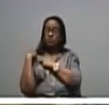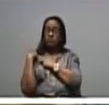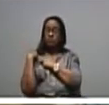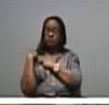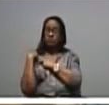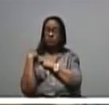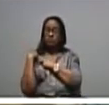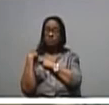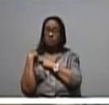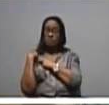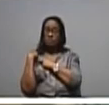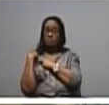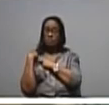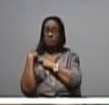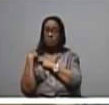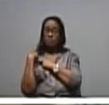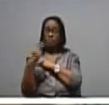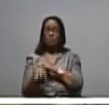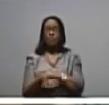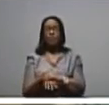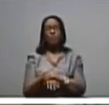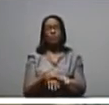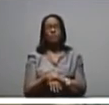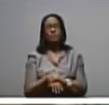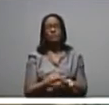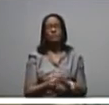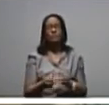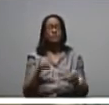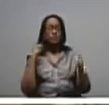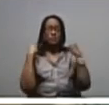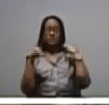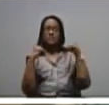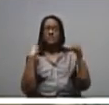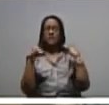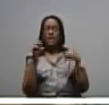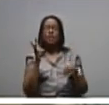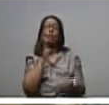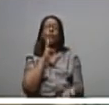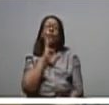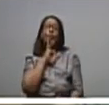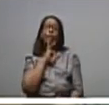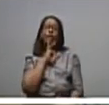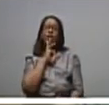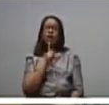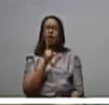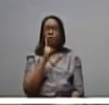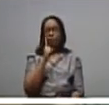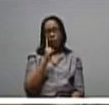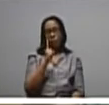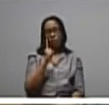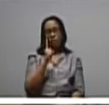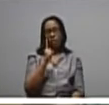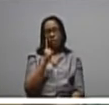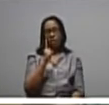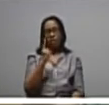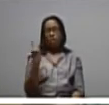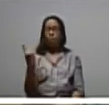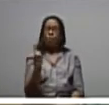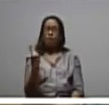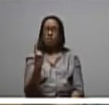had lots of water, and I sold it at $1 a glass.